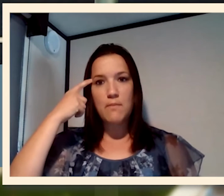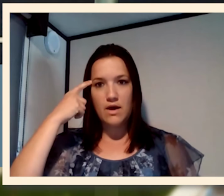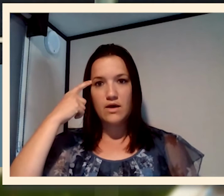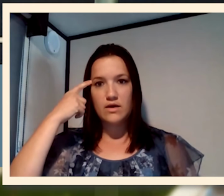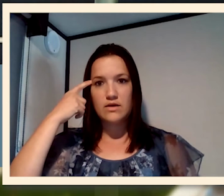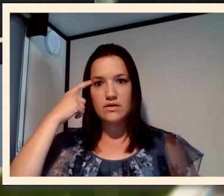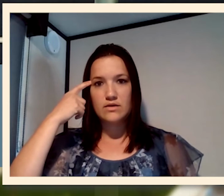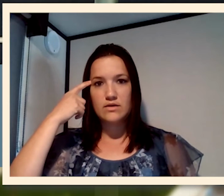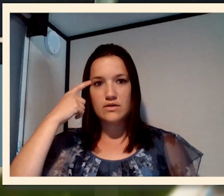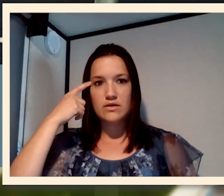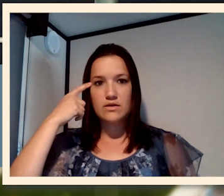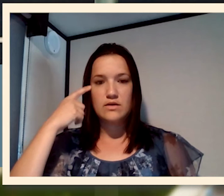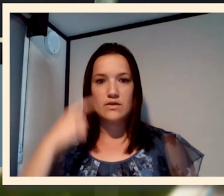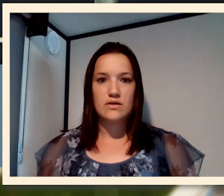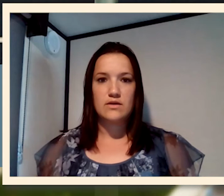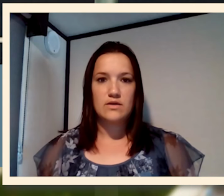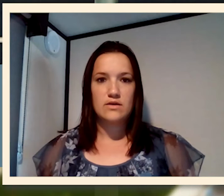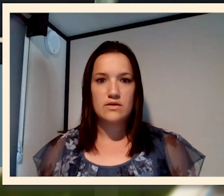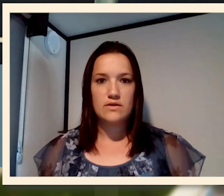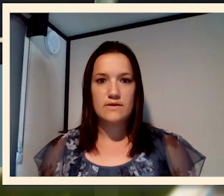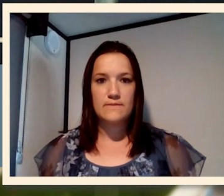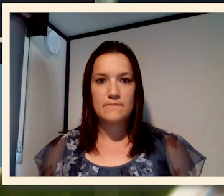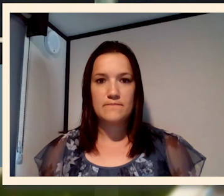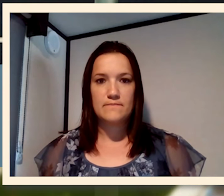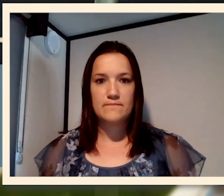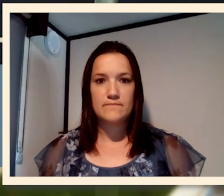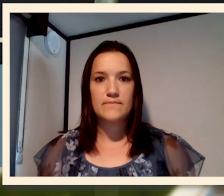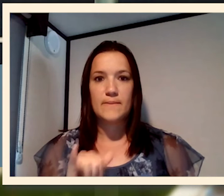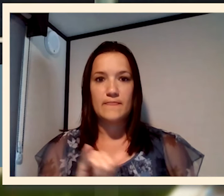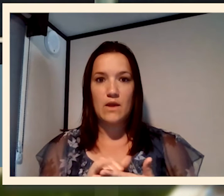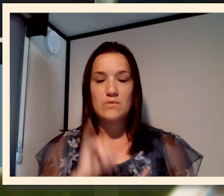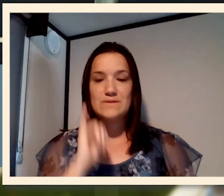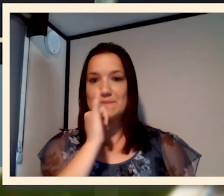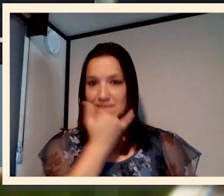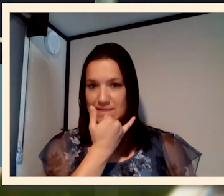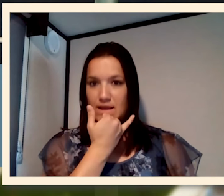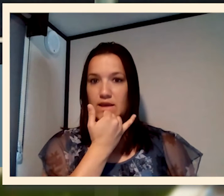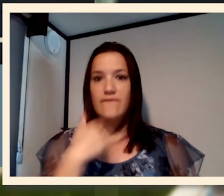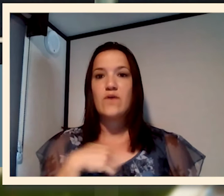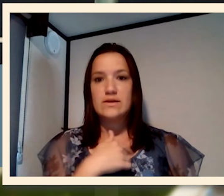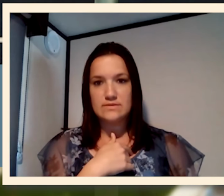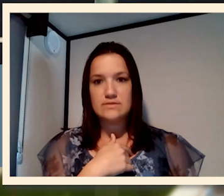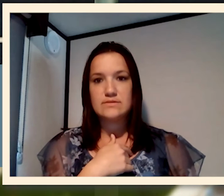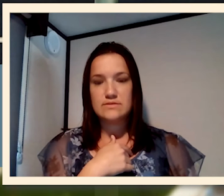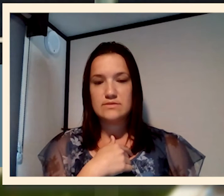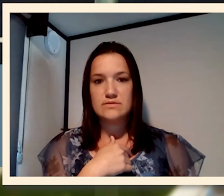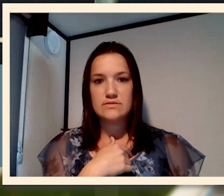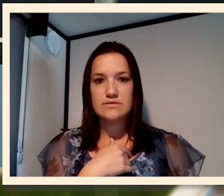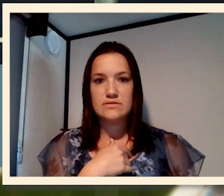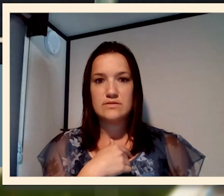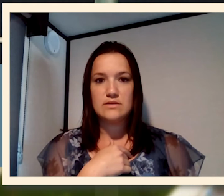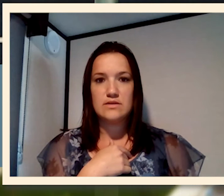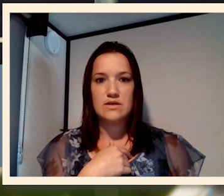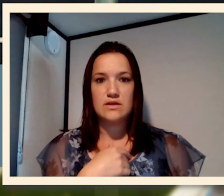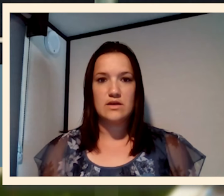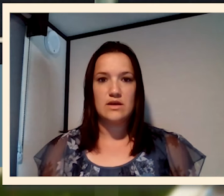imagine trauma that caused, and so that was certainly a mistake on our